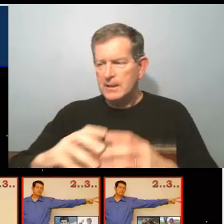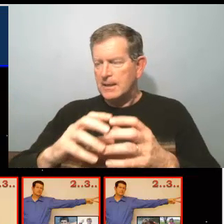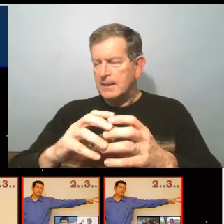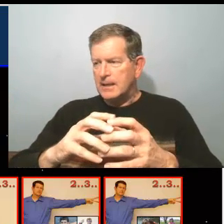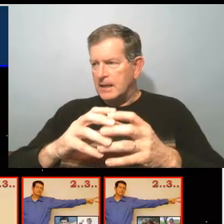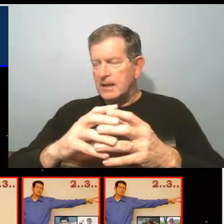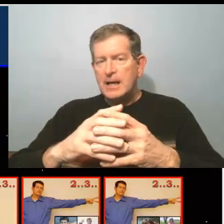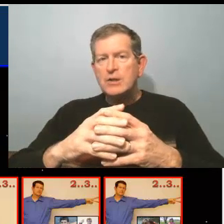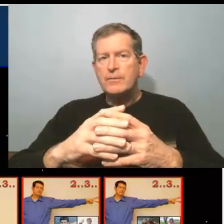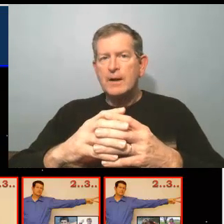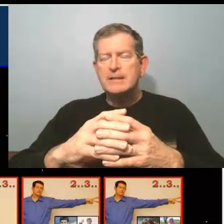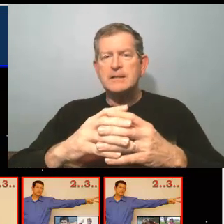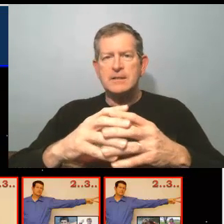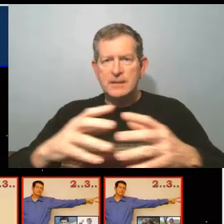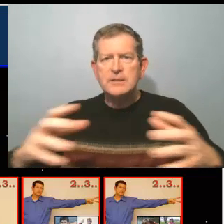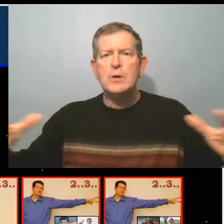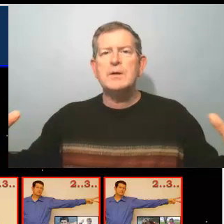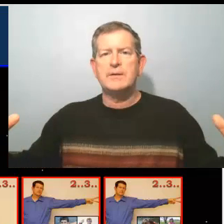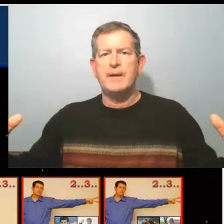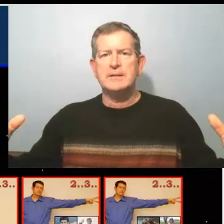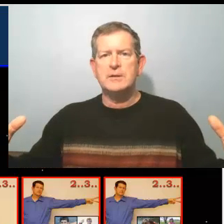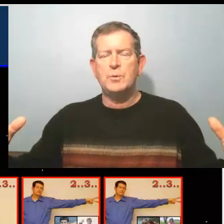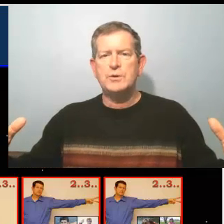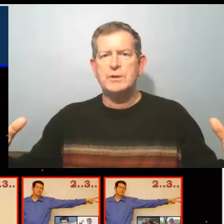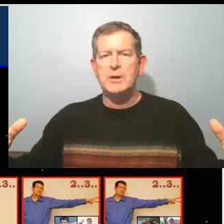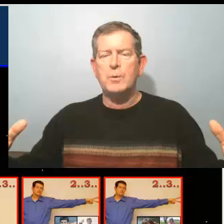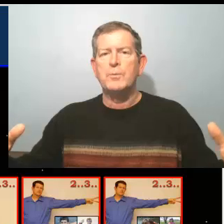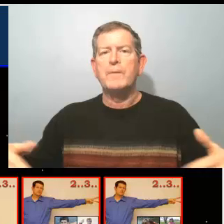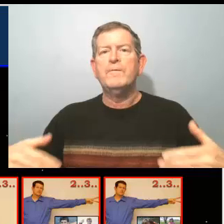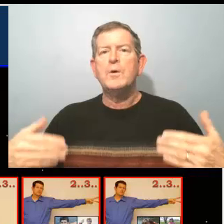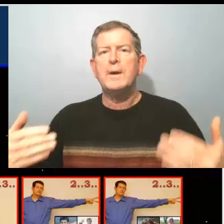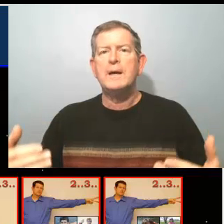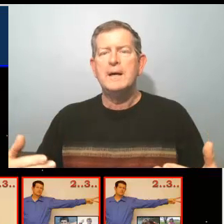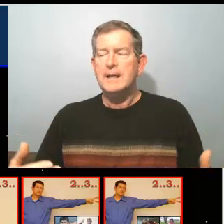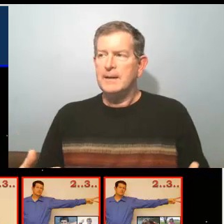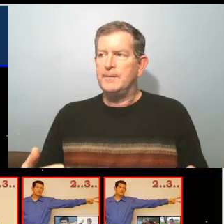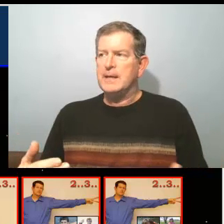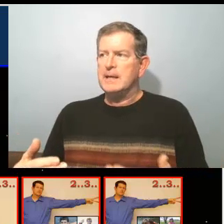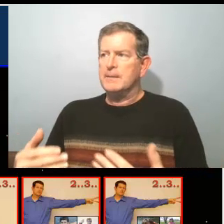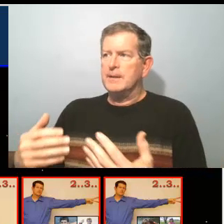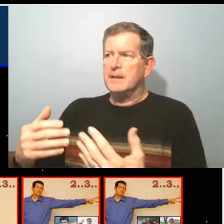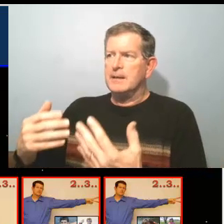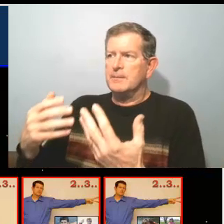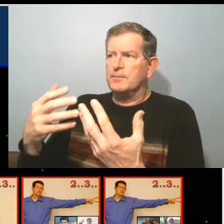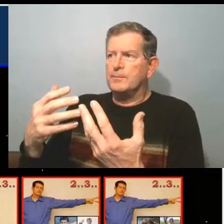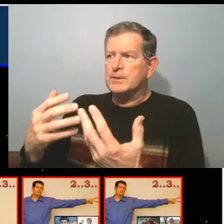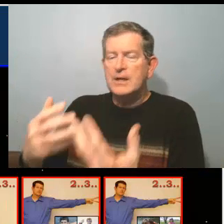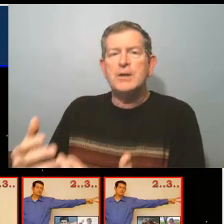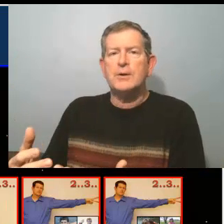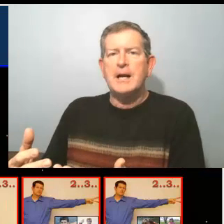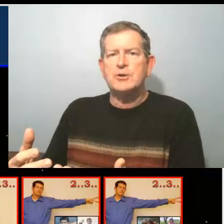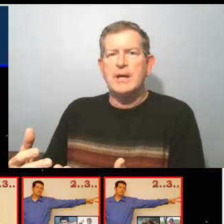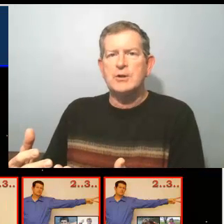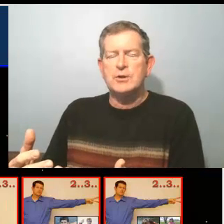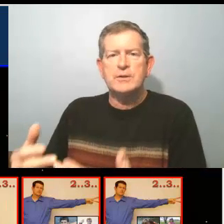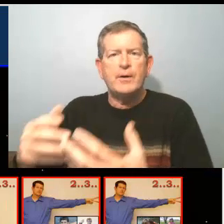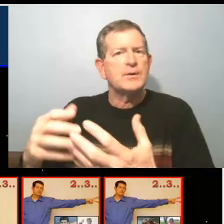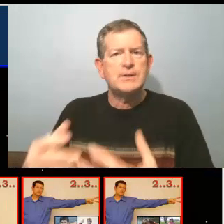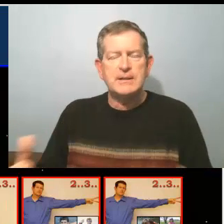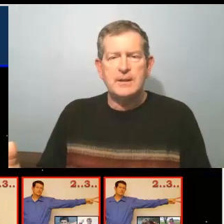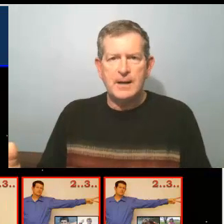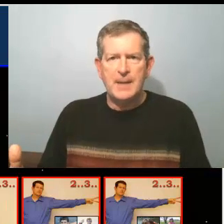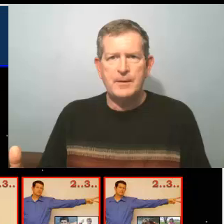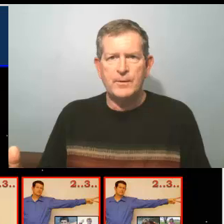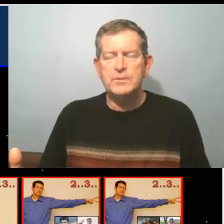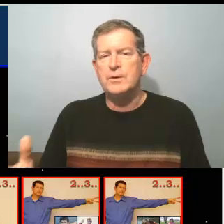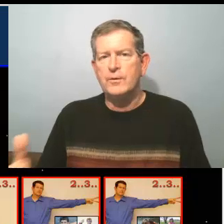each of the lessons in this series of lessons, which deal with reviewing the singular conjugations of